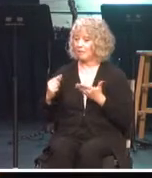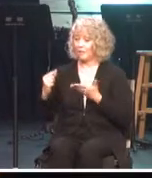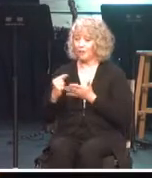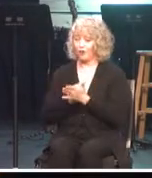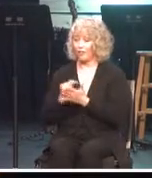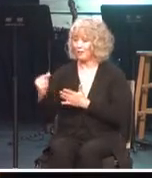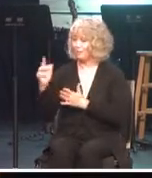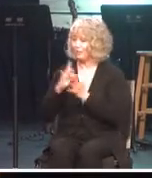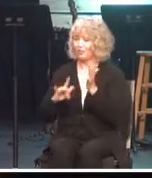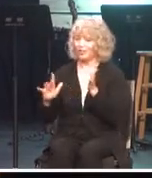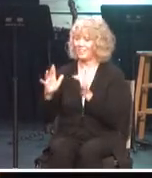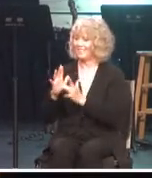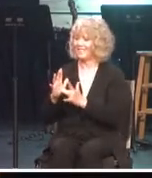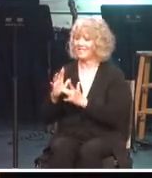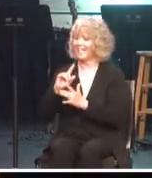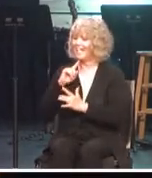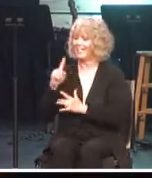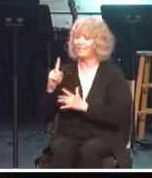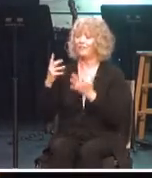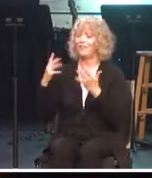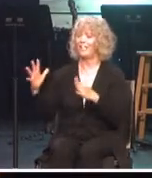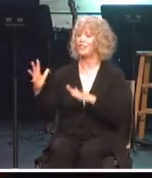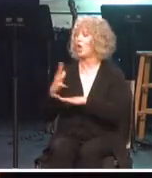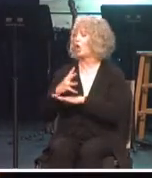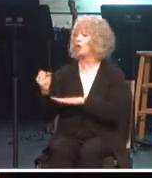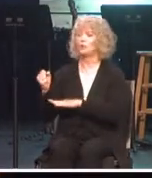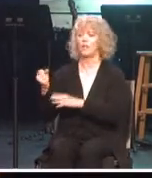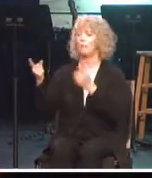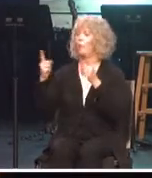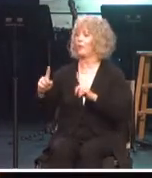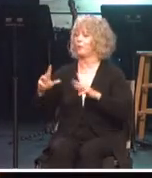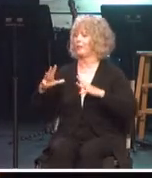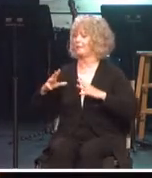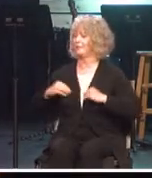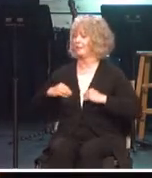is exhausted once we come to Jesus in saving faith.